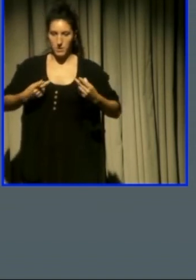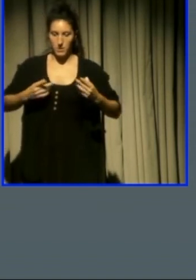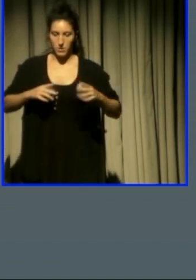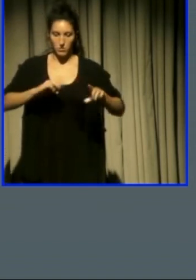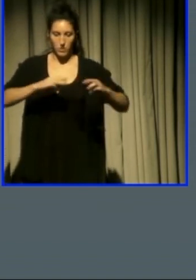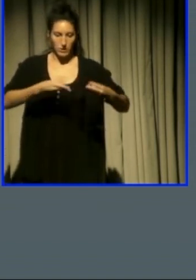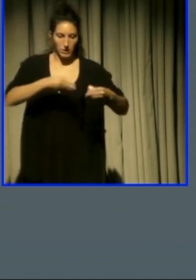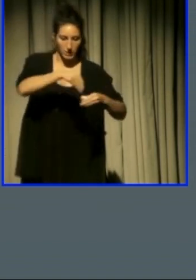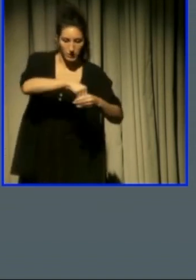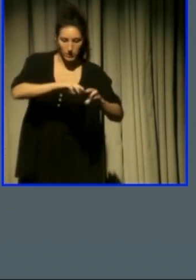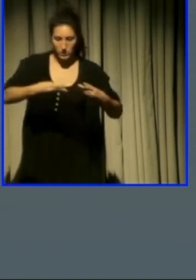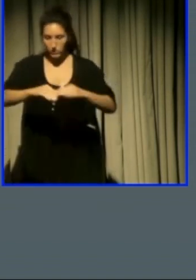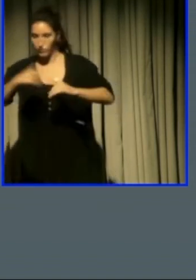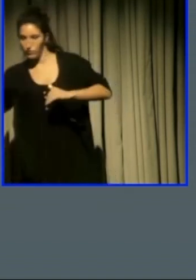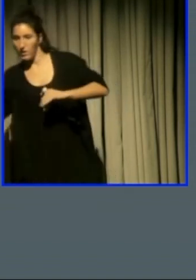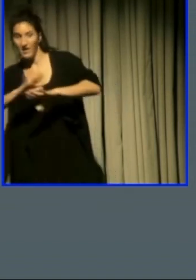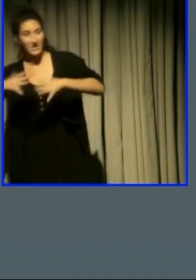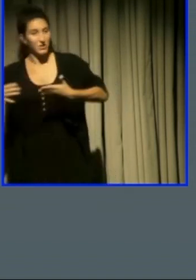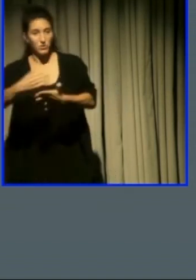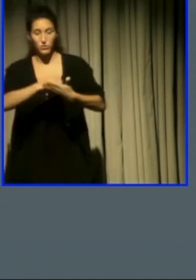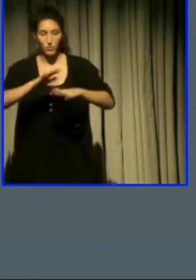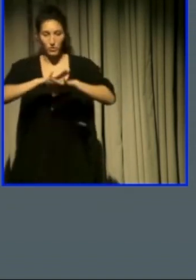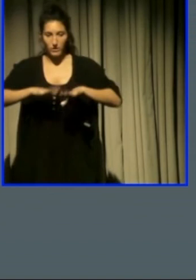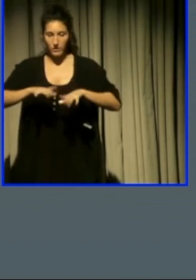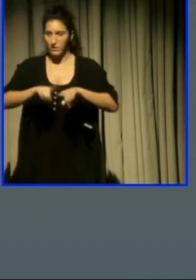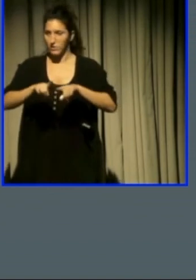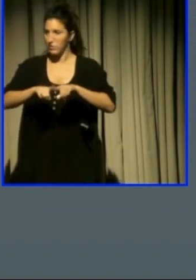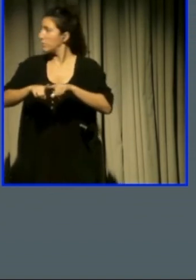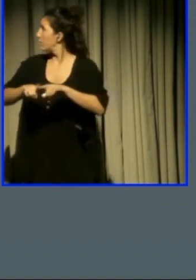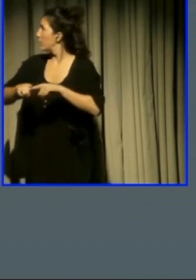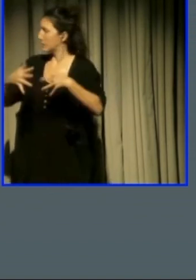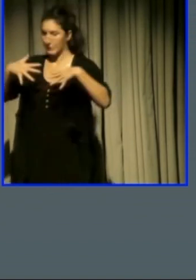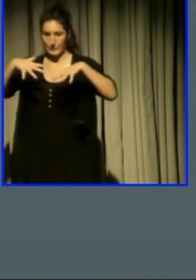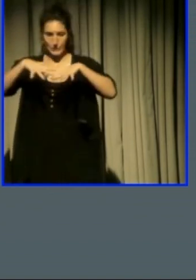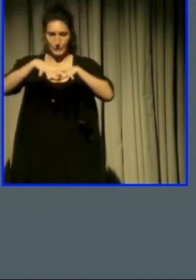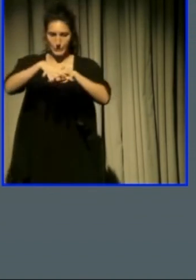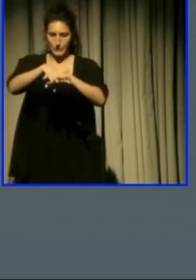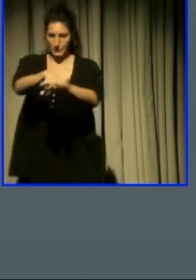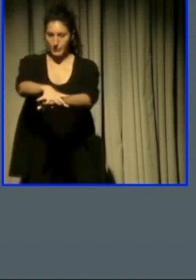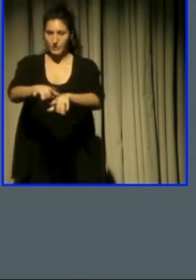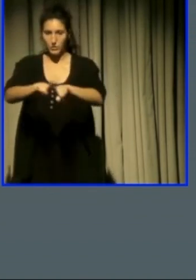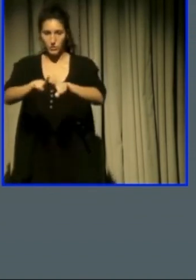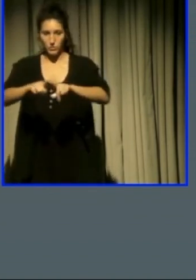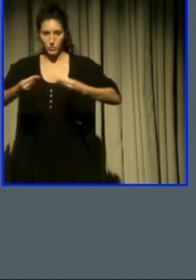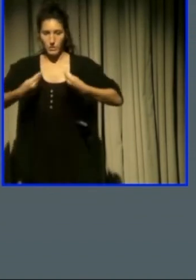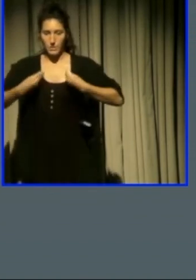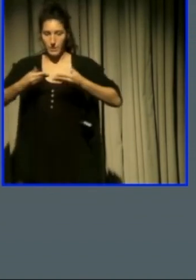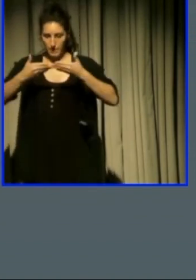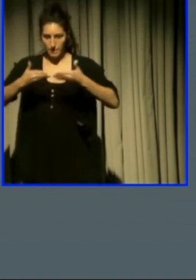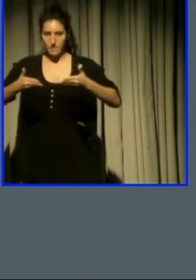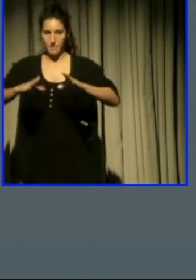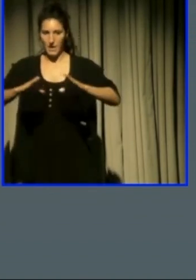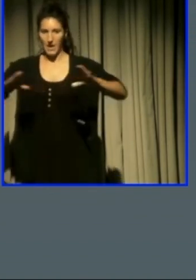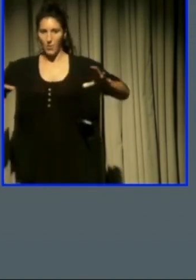blurred into one big augmented life. And this realtor in